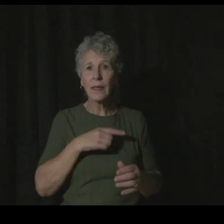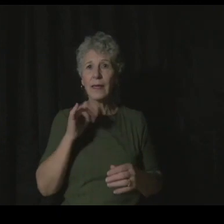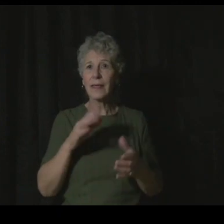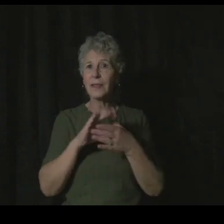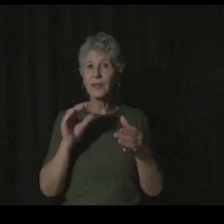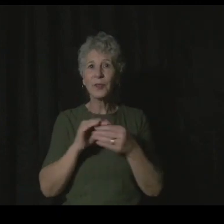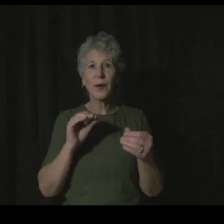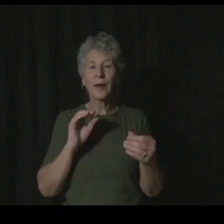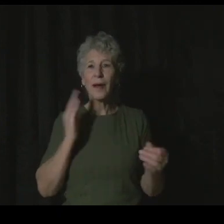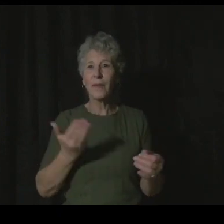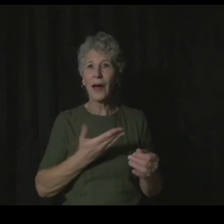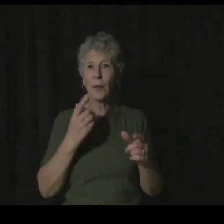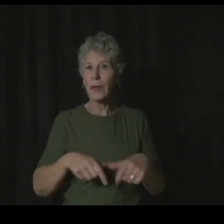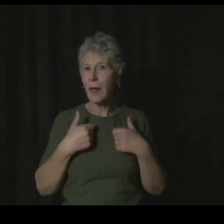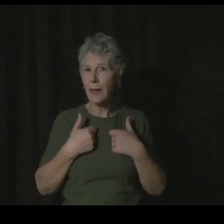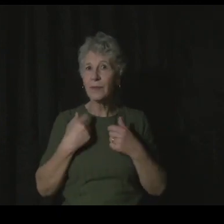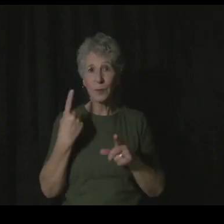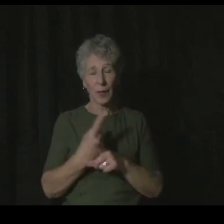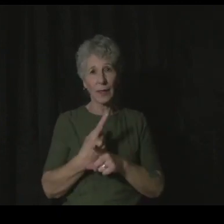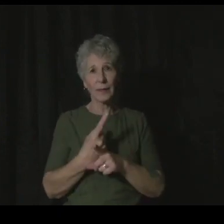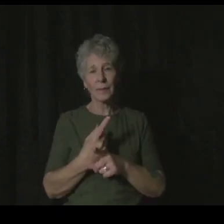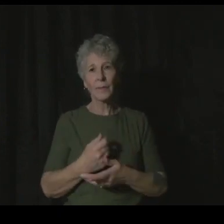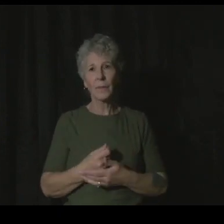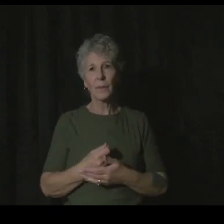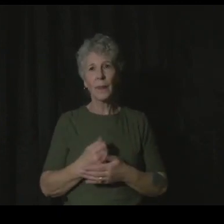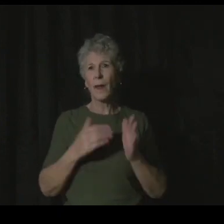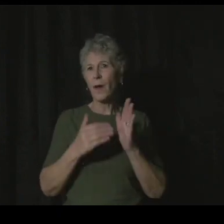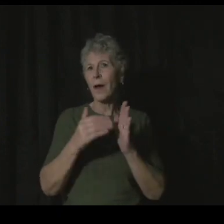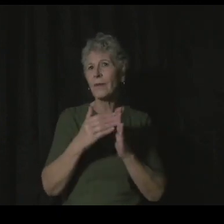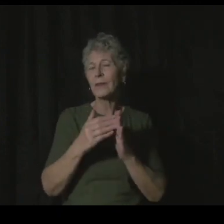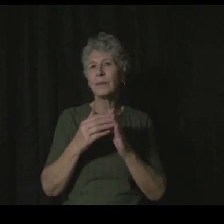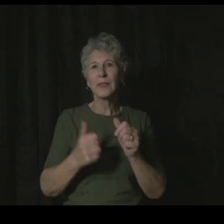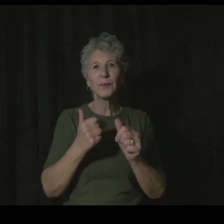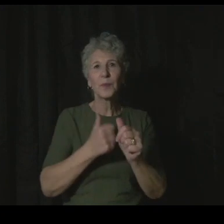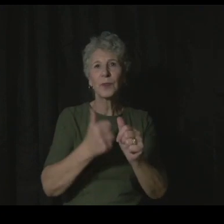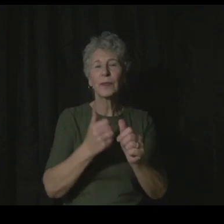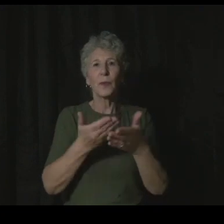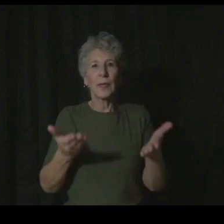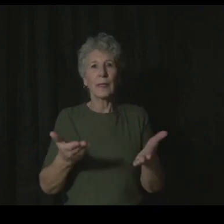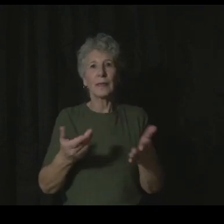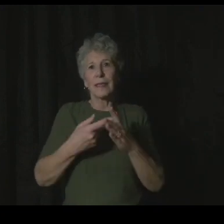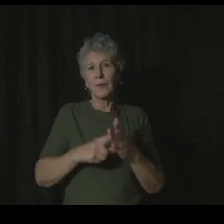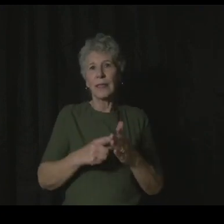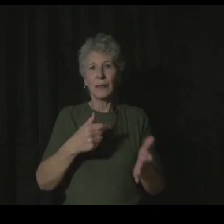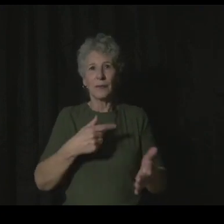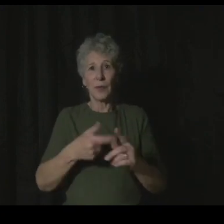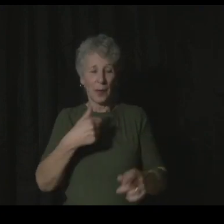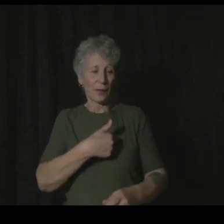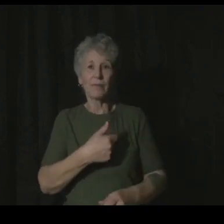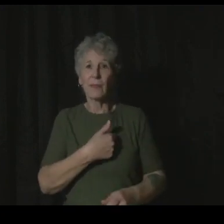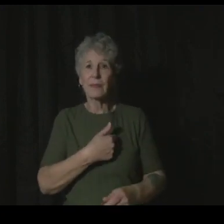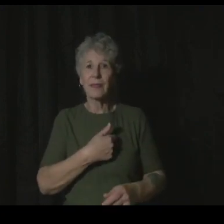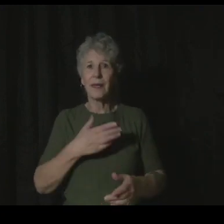our lives, isn't it? We so often pursue things that originate in our own hearts, in our